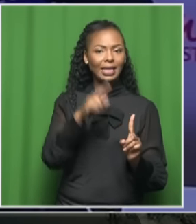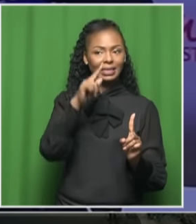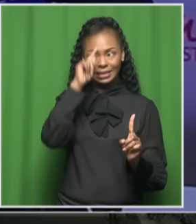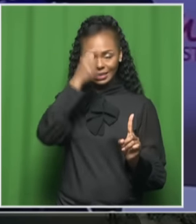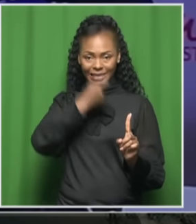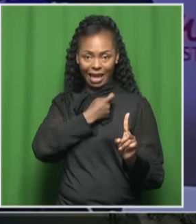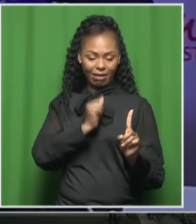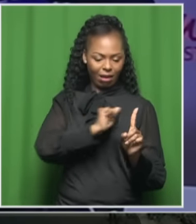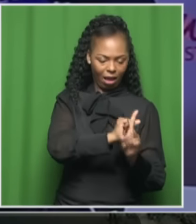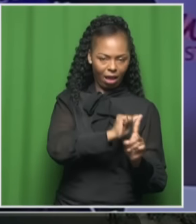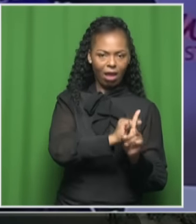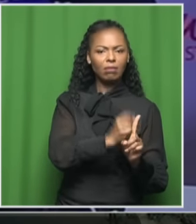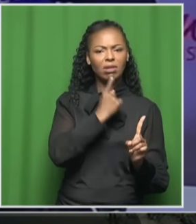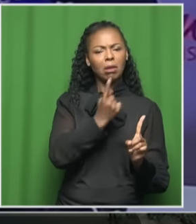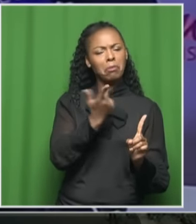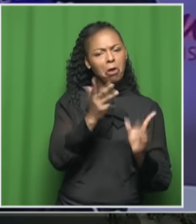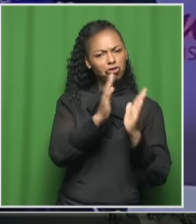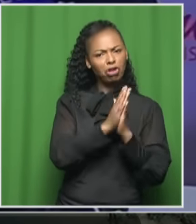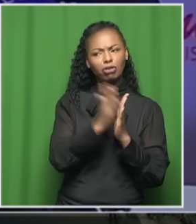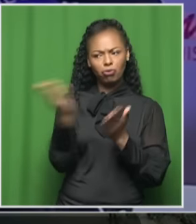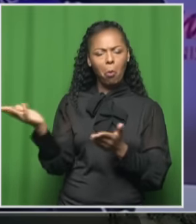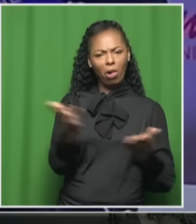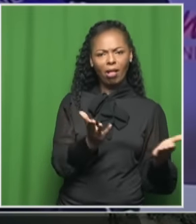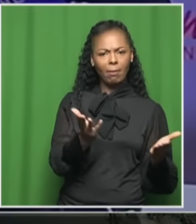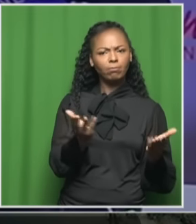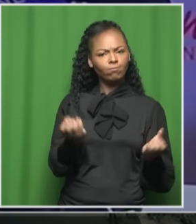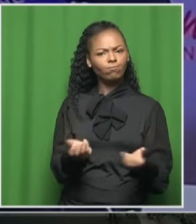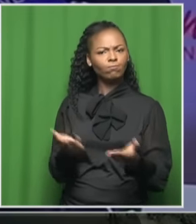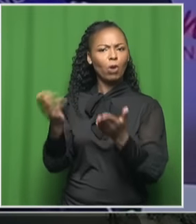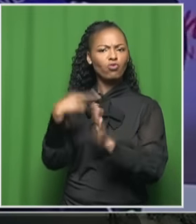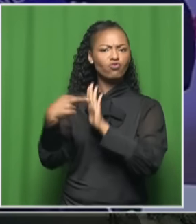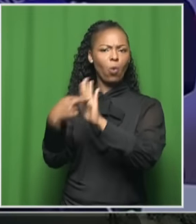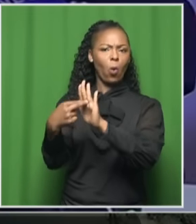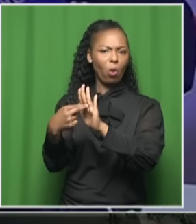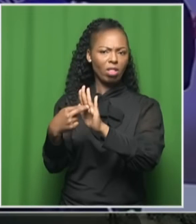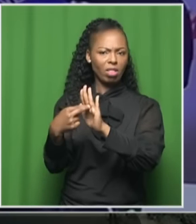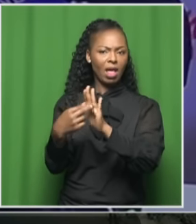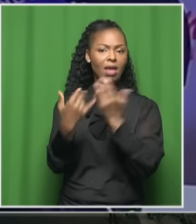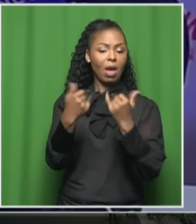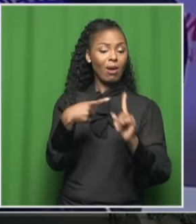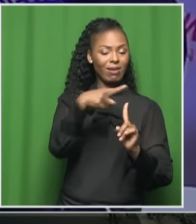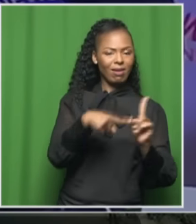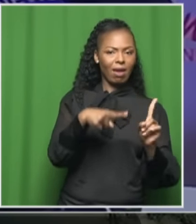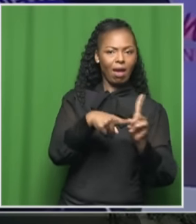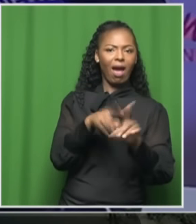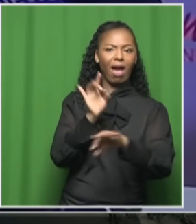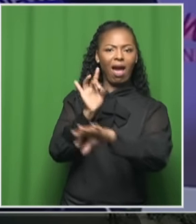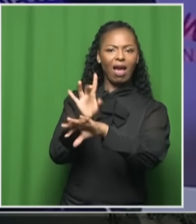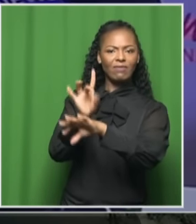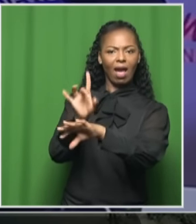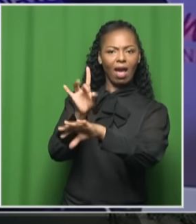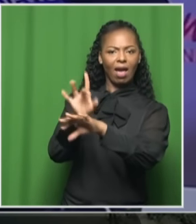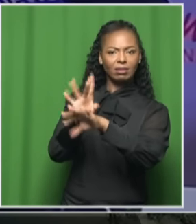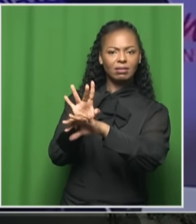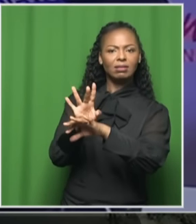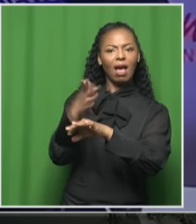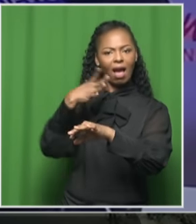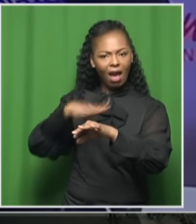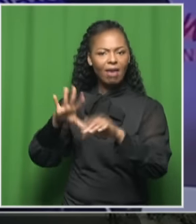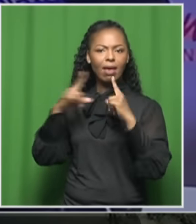and he moved into a an advisor role as a founding pastor. And he would mentor